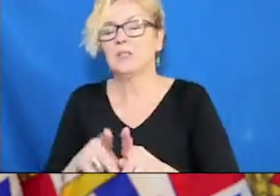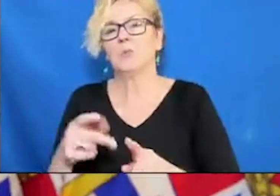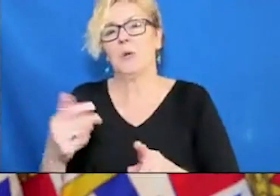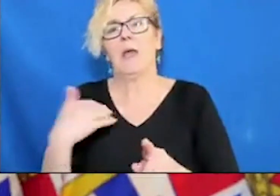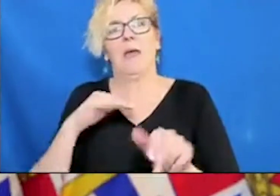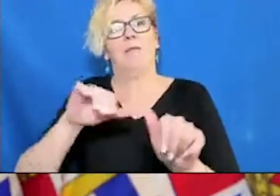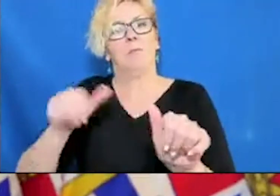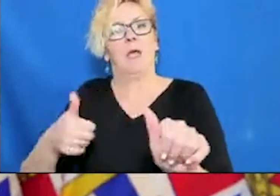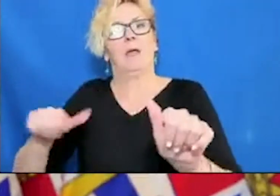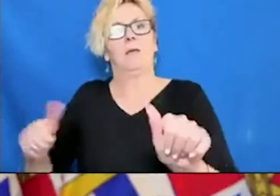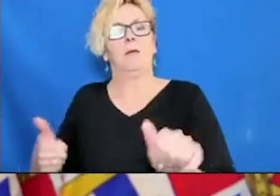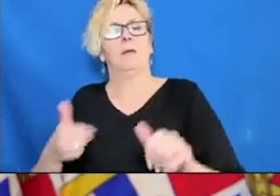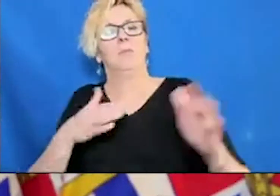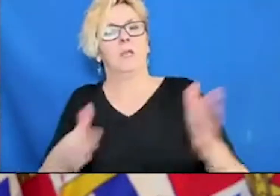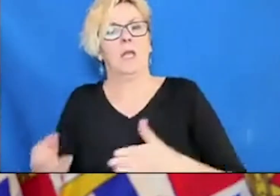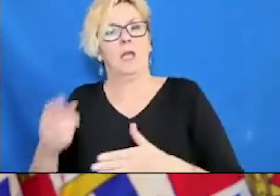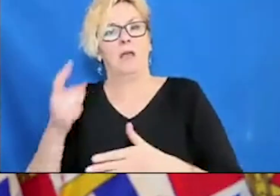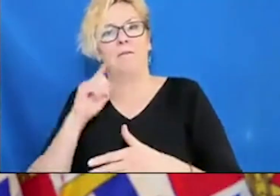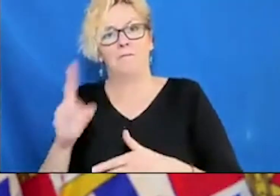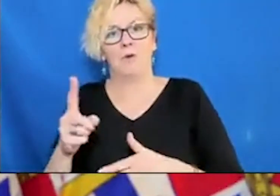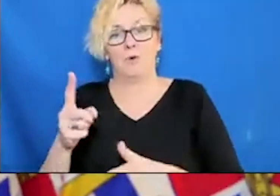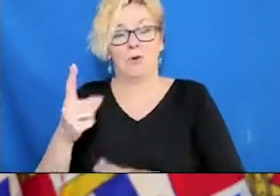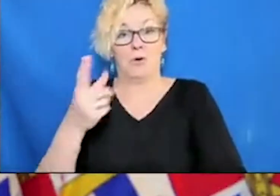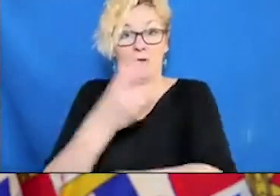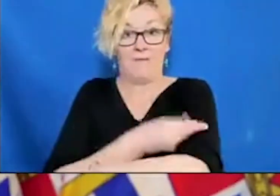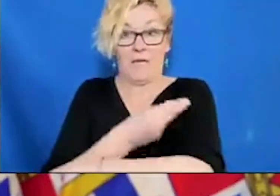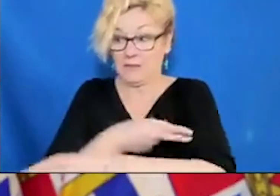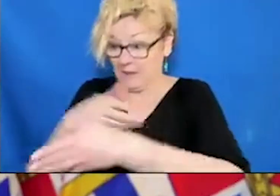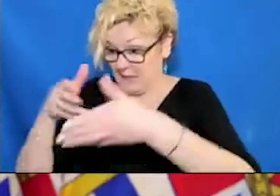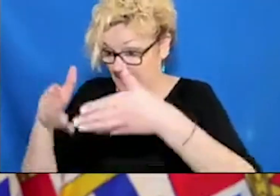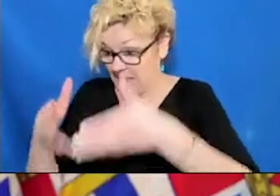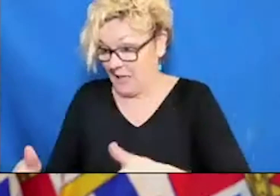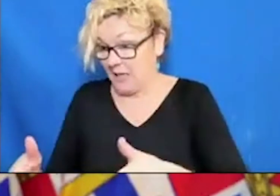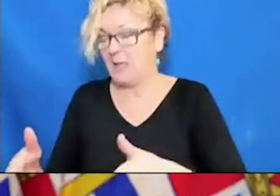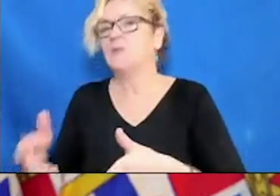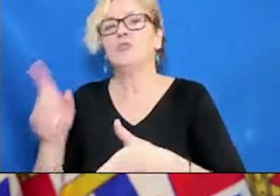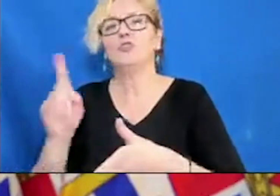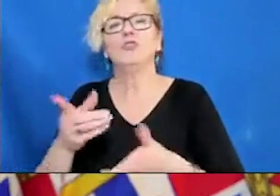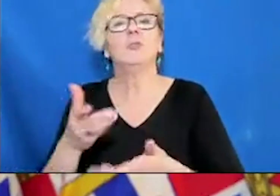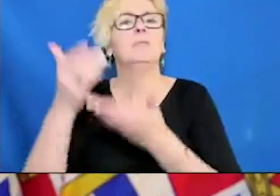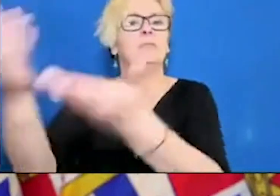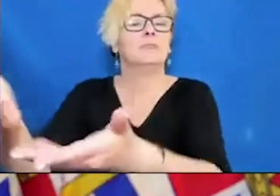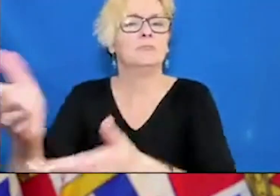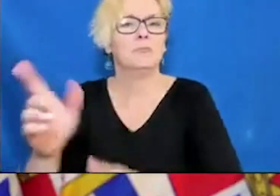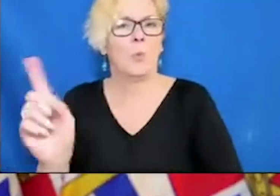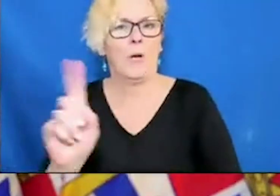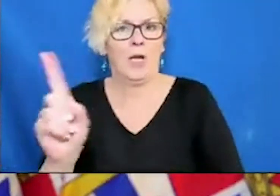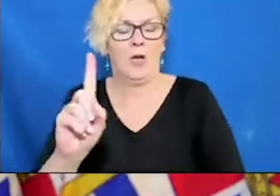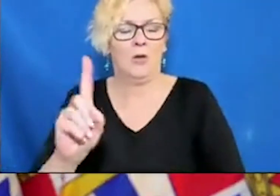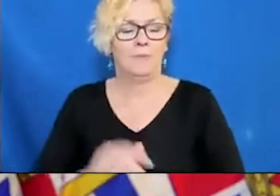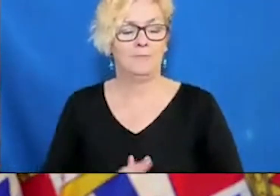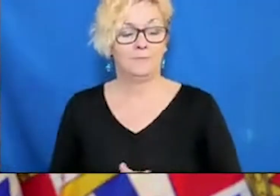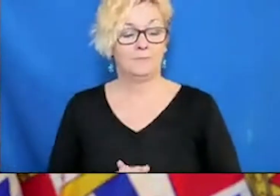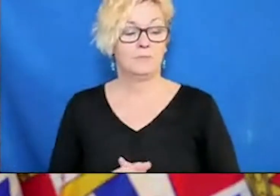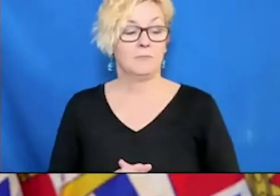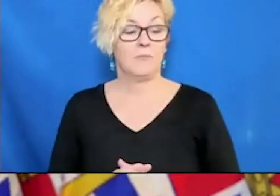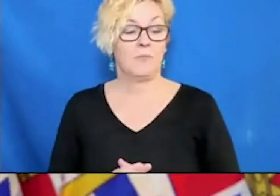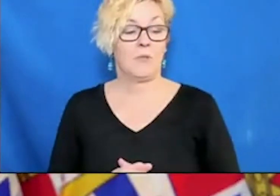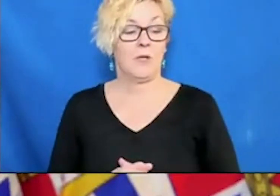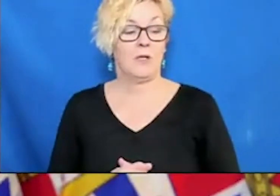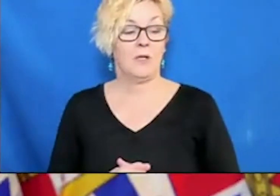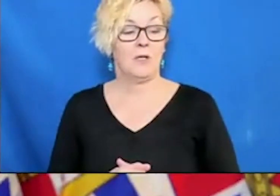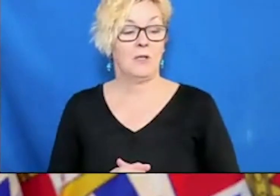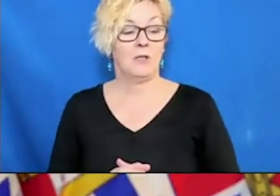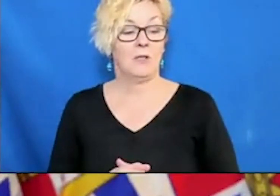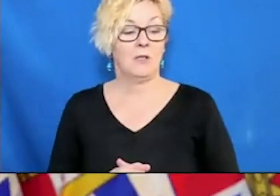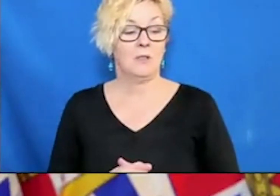that was seized us quite early on in this, particularly when we were having very limited supplies. And so